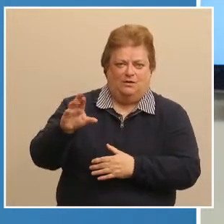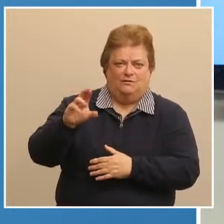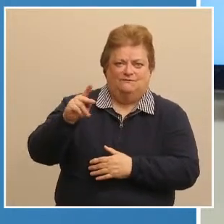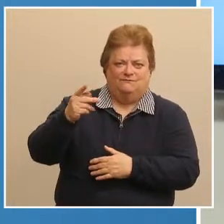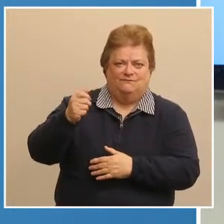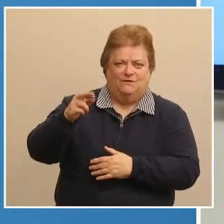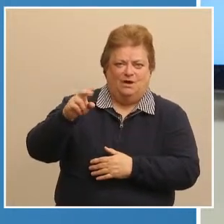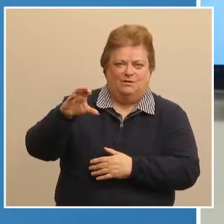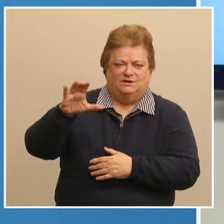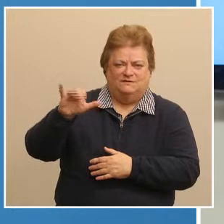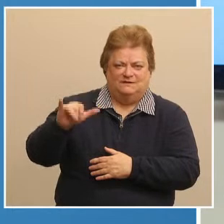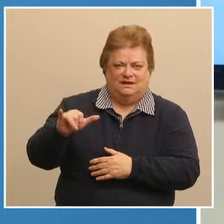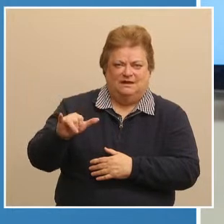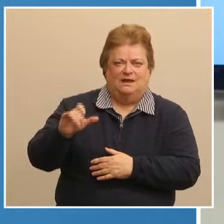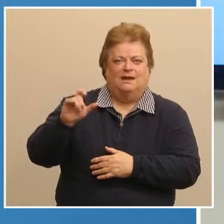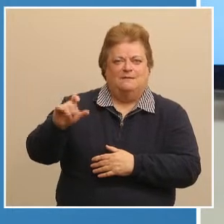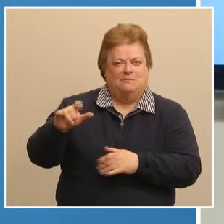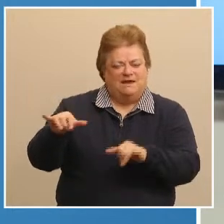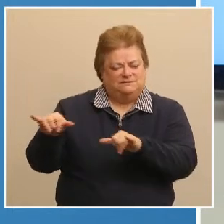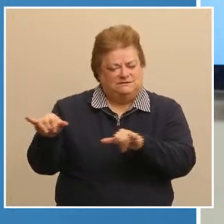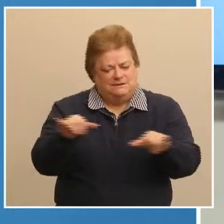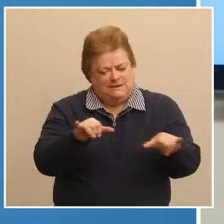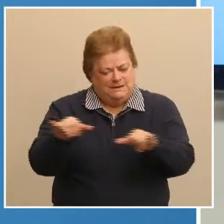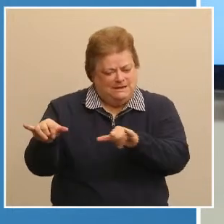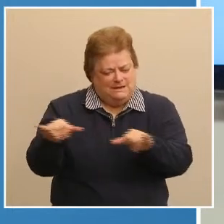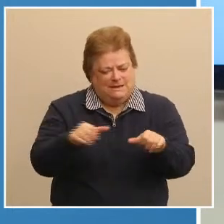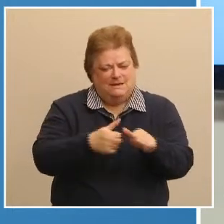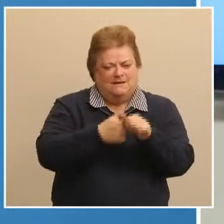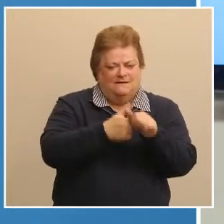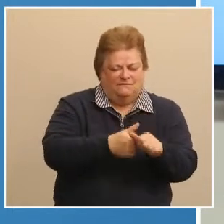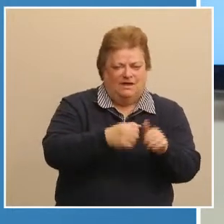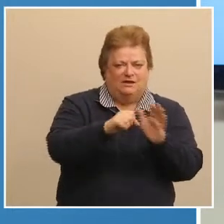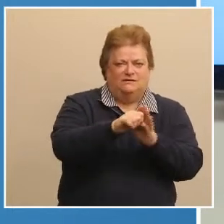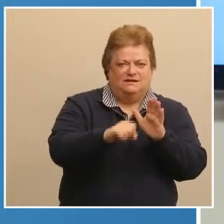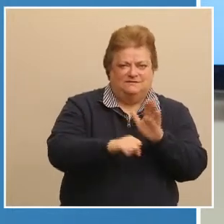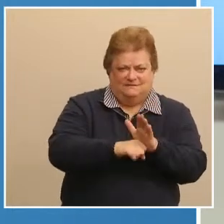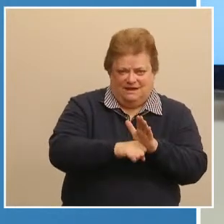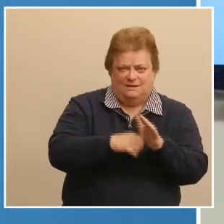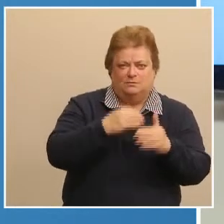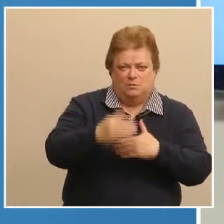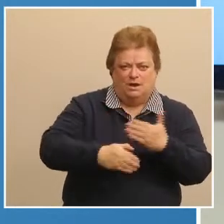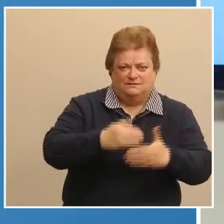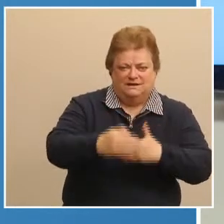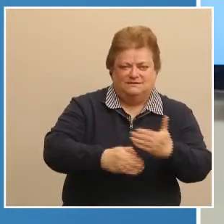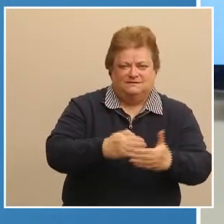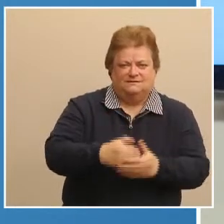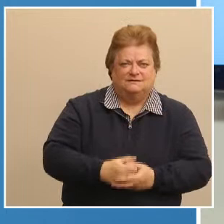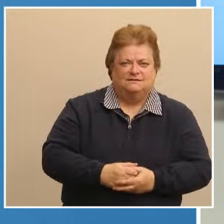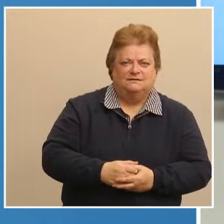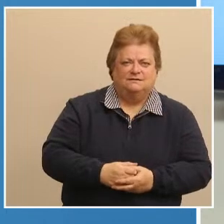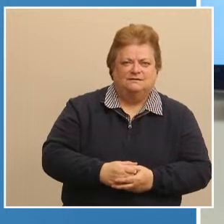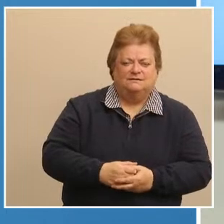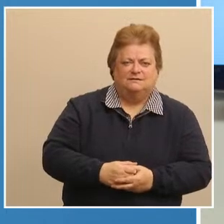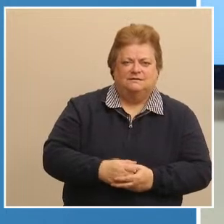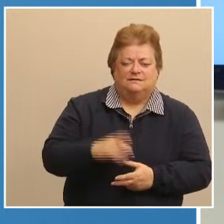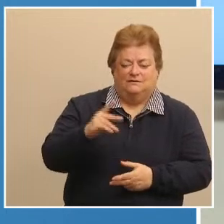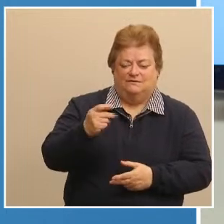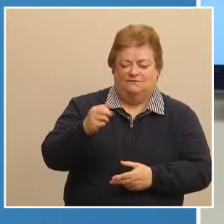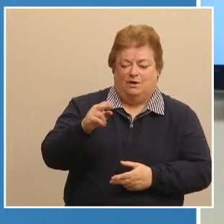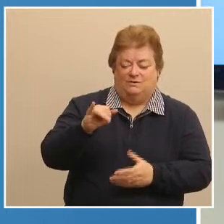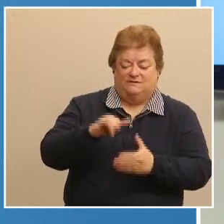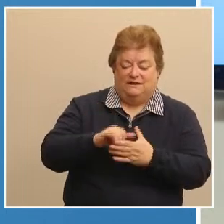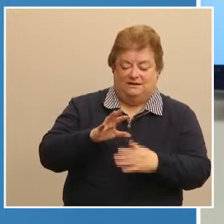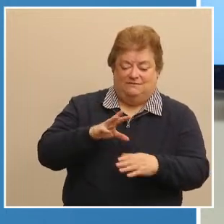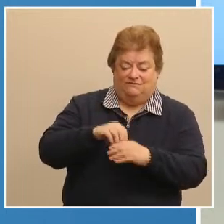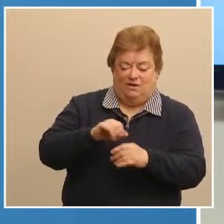Their efforts must mirror the state's phase process. Pharmacies participating in this